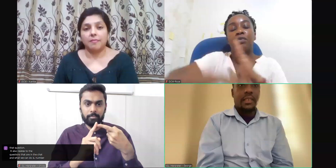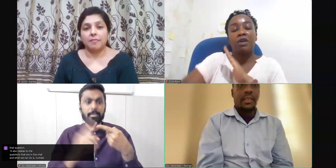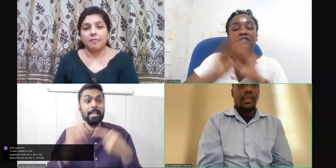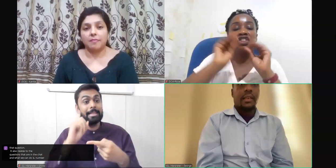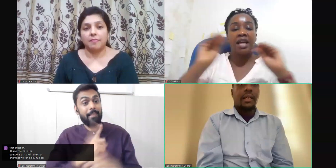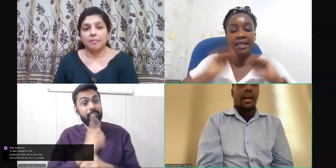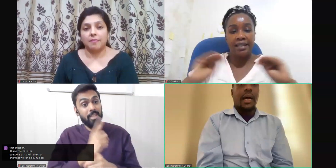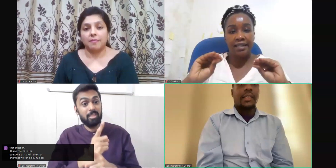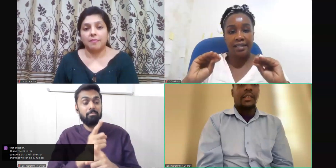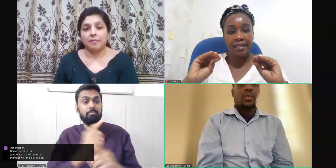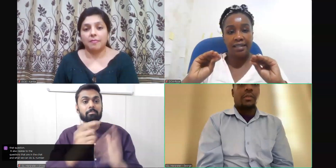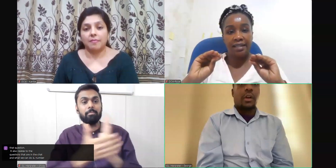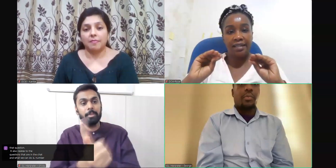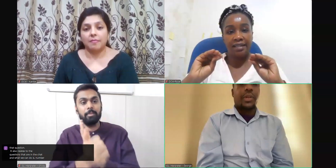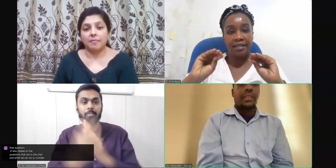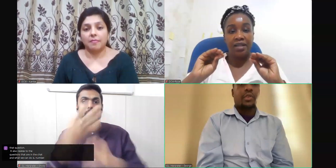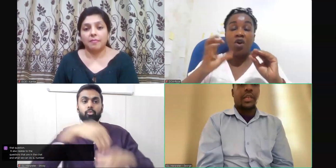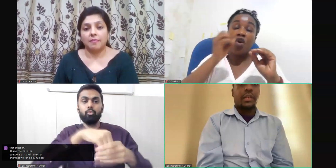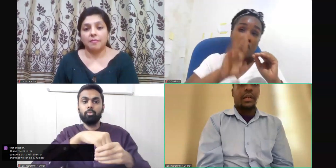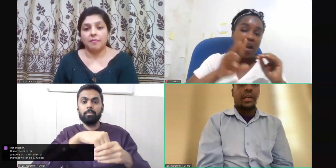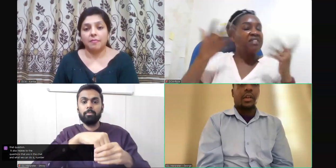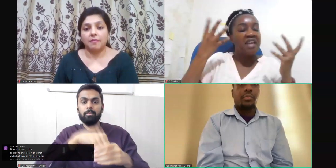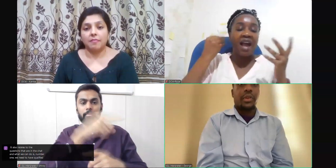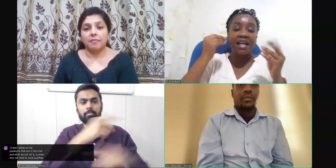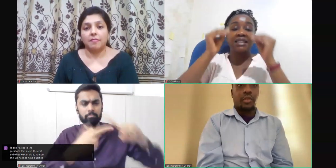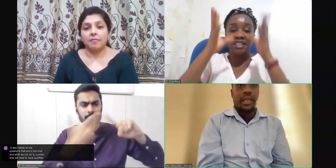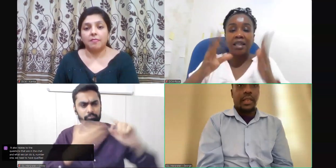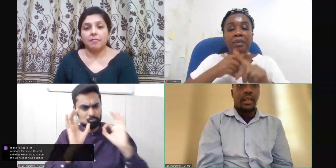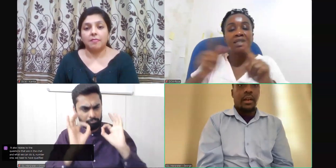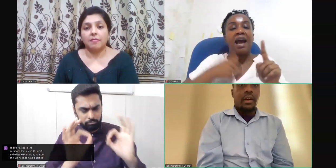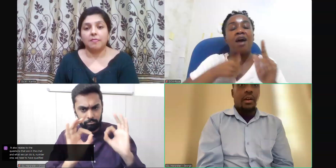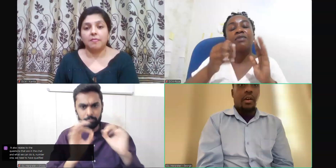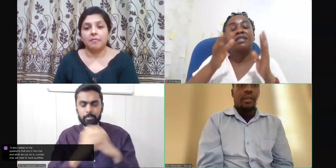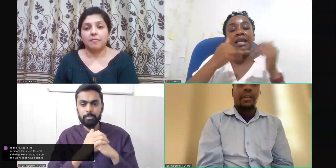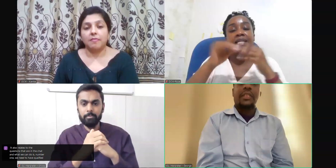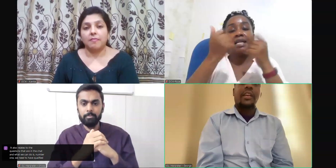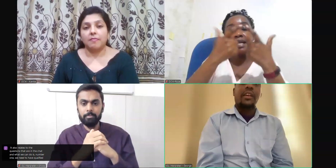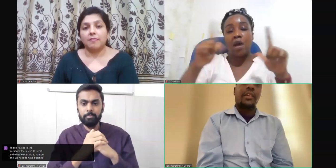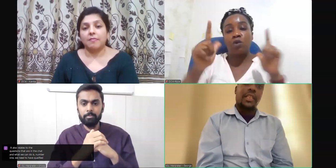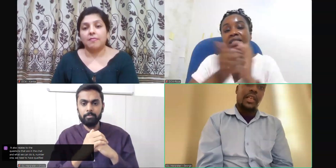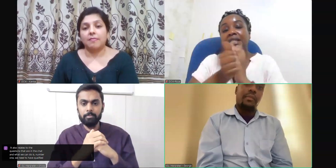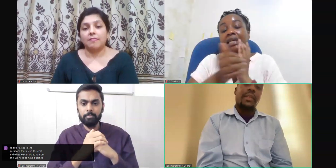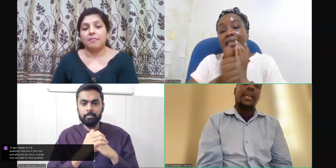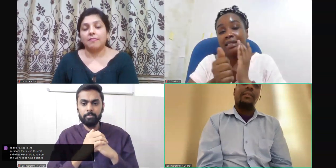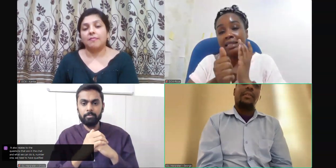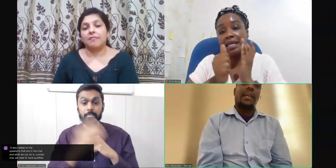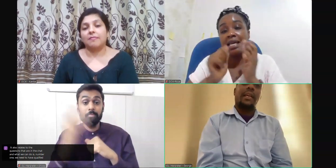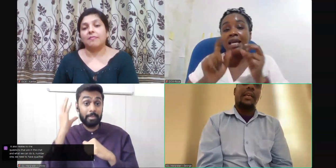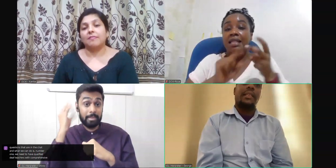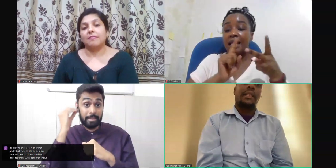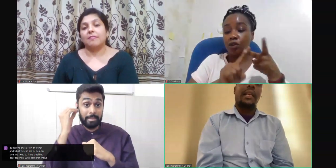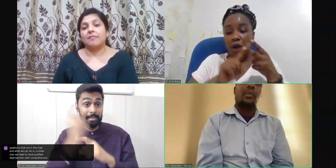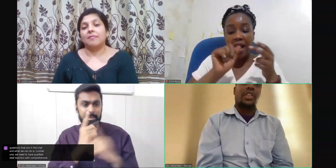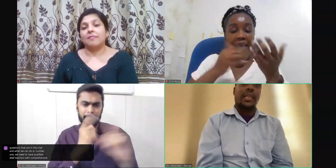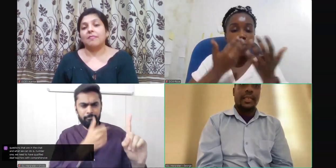teachers, teachers who have comprehensive training, undergone a comprehensive training, or even if it's a hearing teacher, but they have